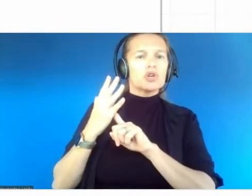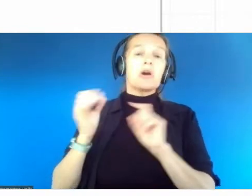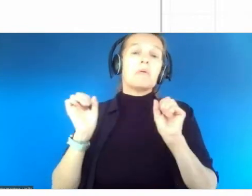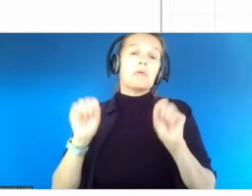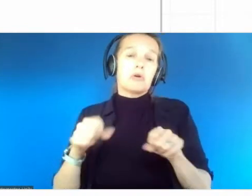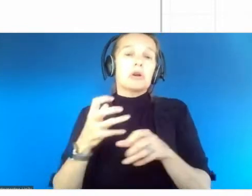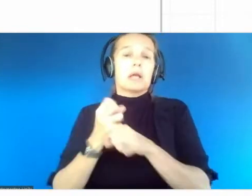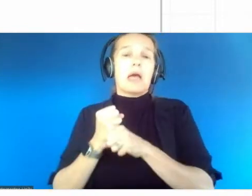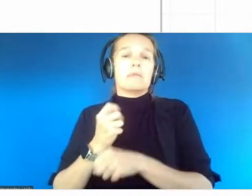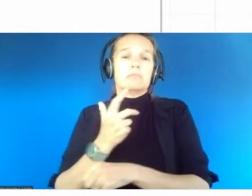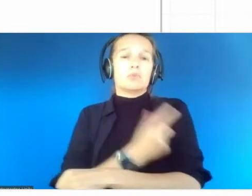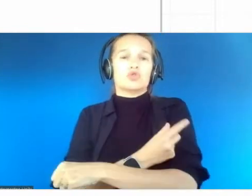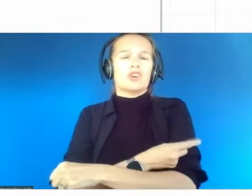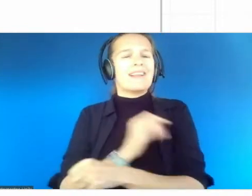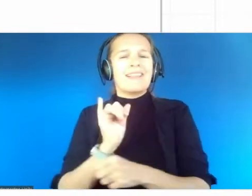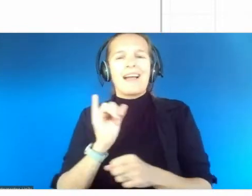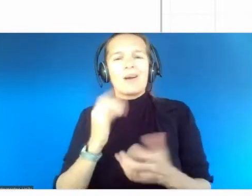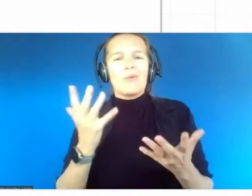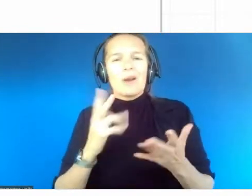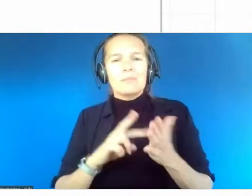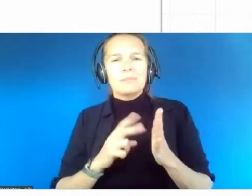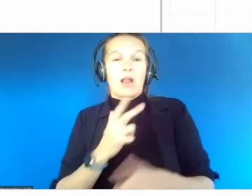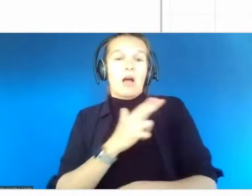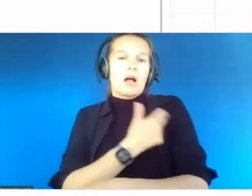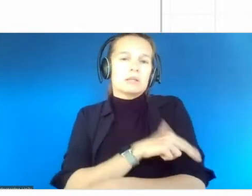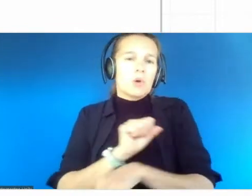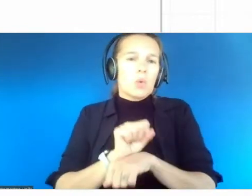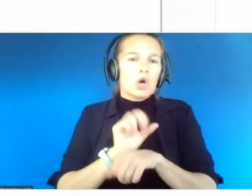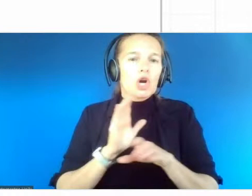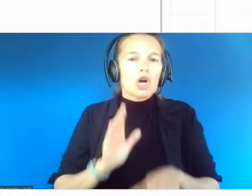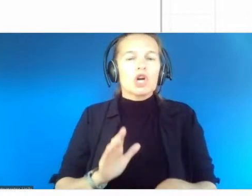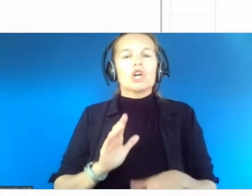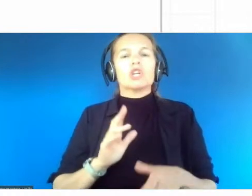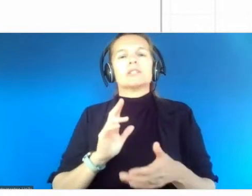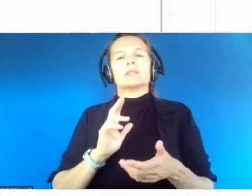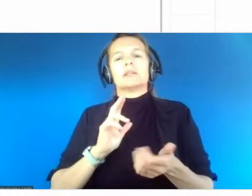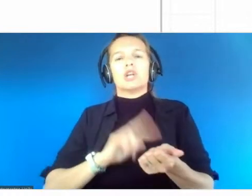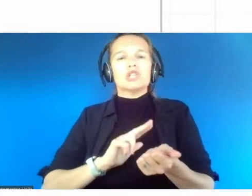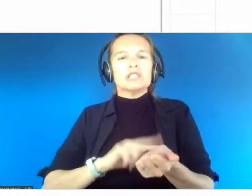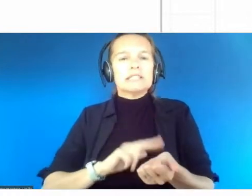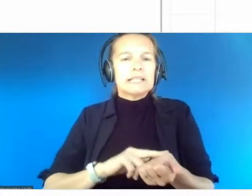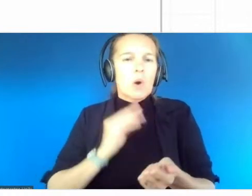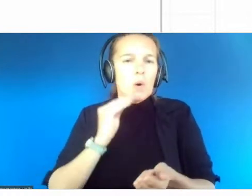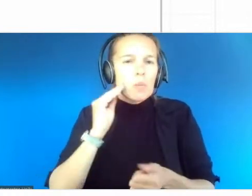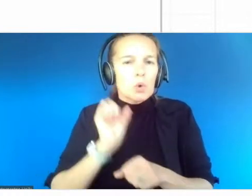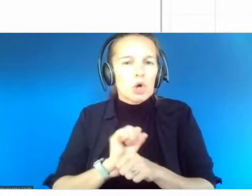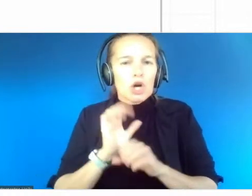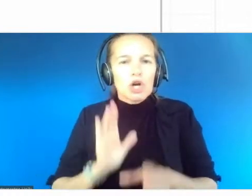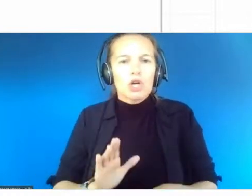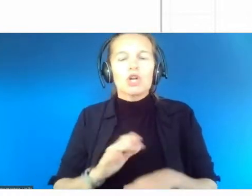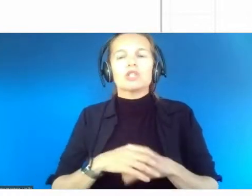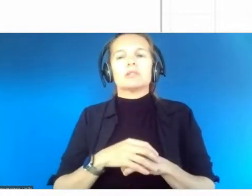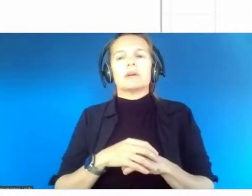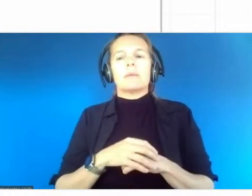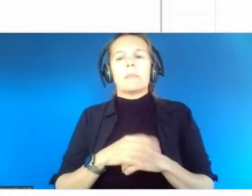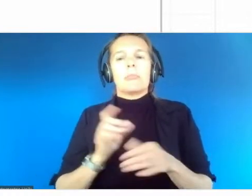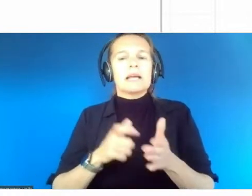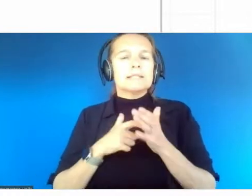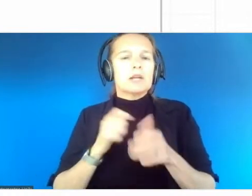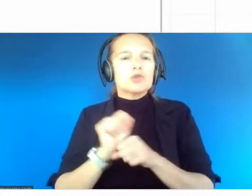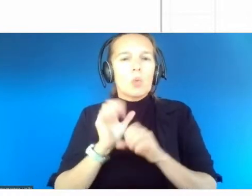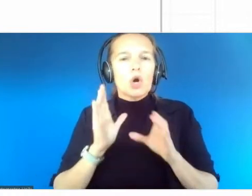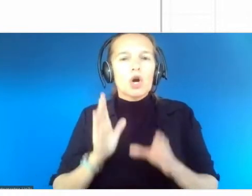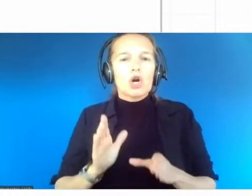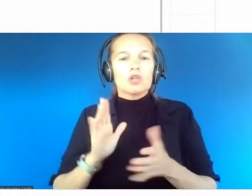the boosters. These include hospital workers, skilled nursing facility and long-term care facility workers, essential workers,